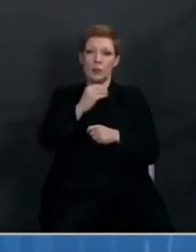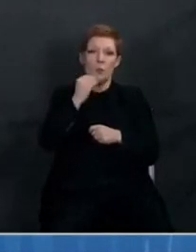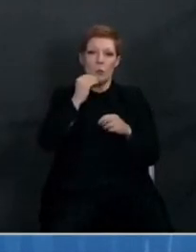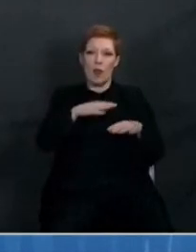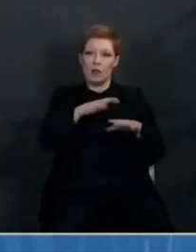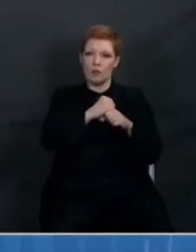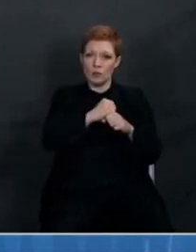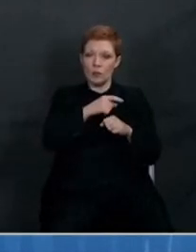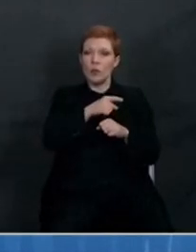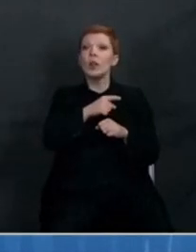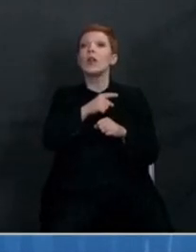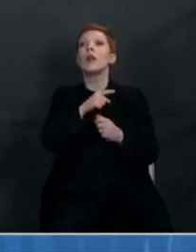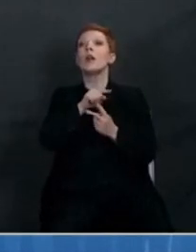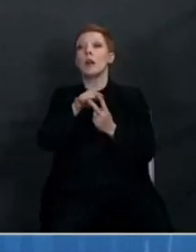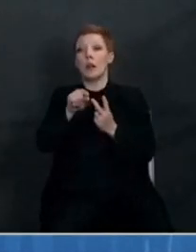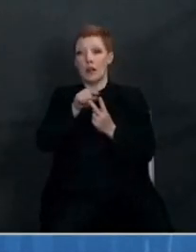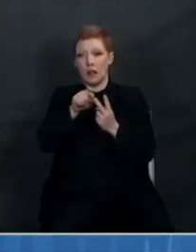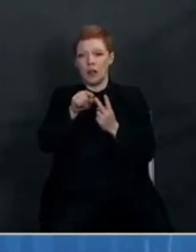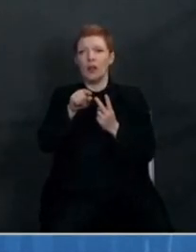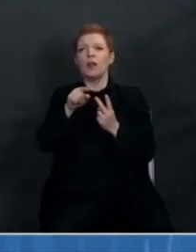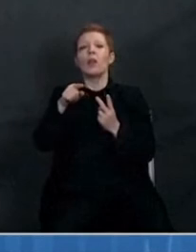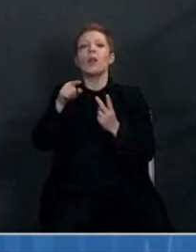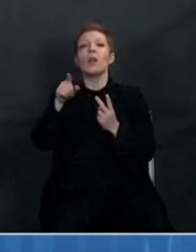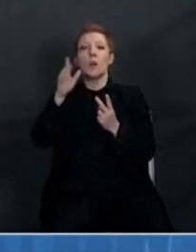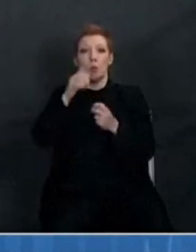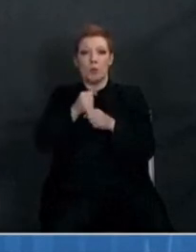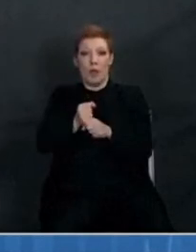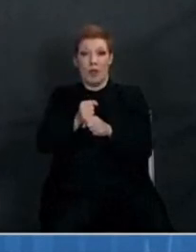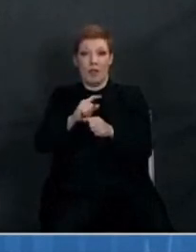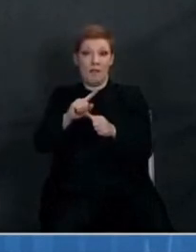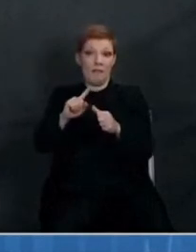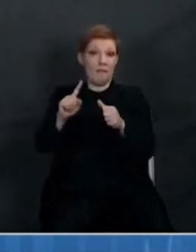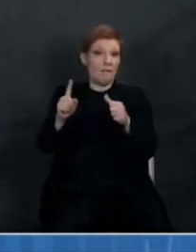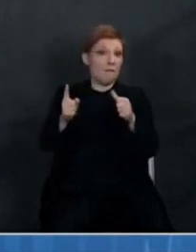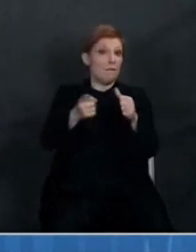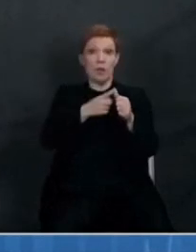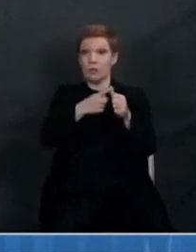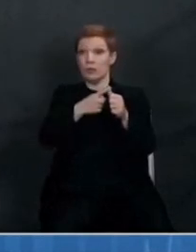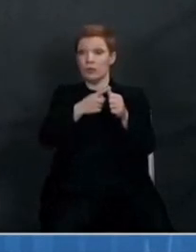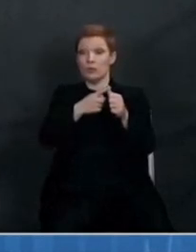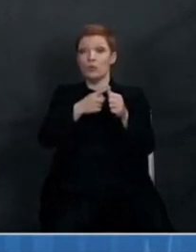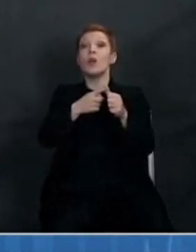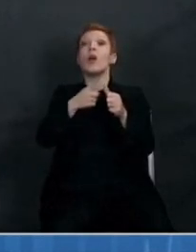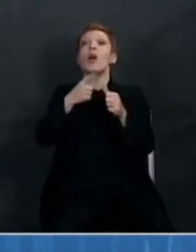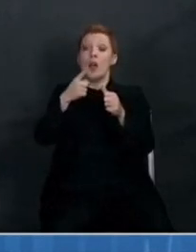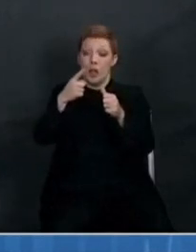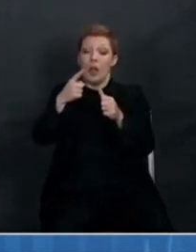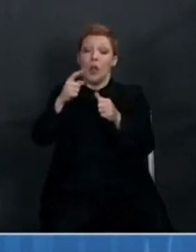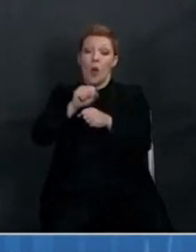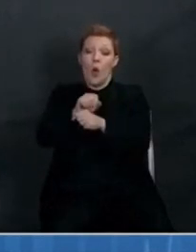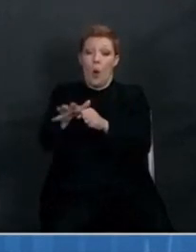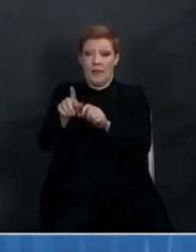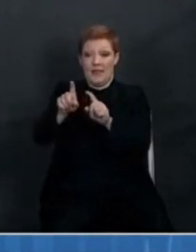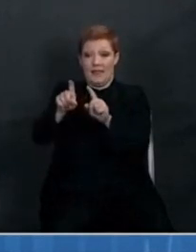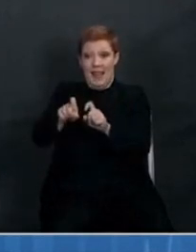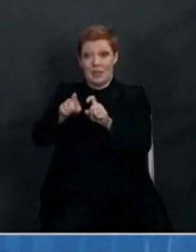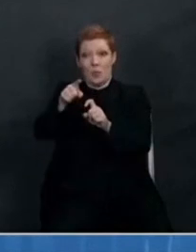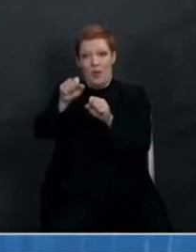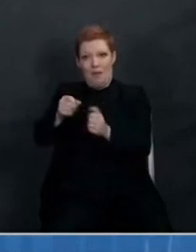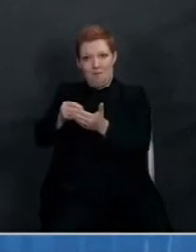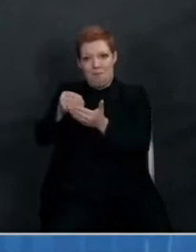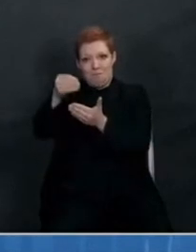be the country's first over-the-counter, at-home COVID test. The test is made by a